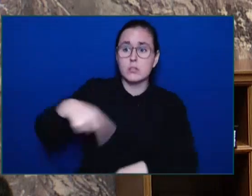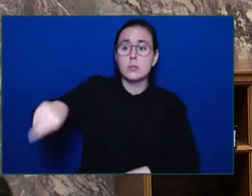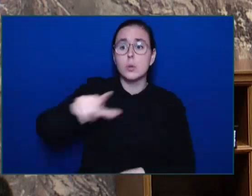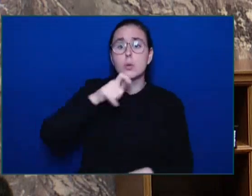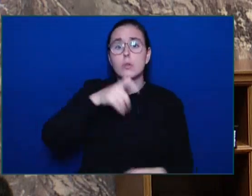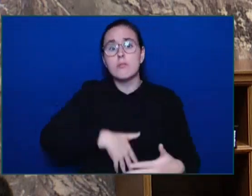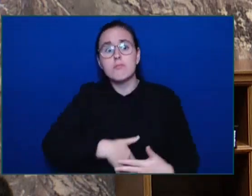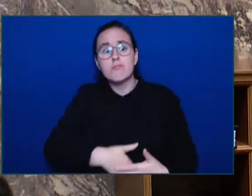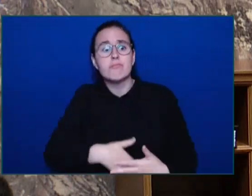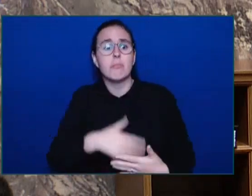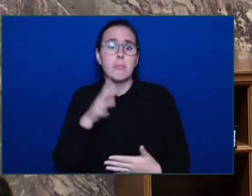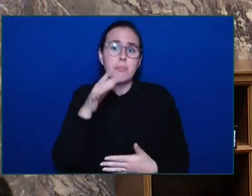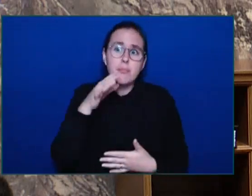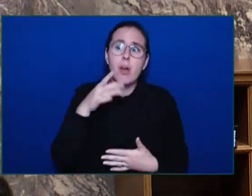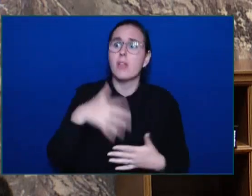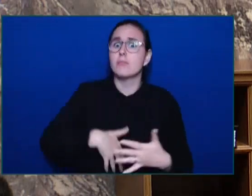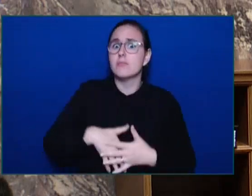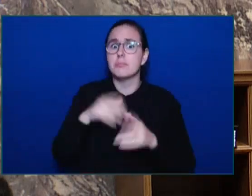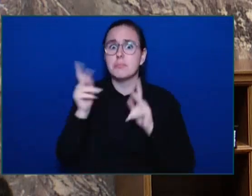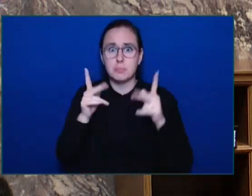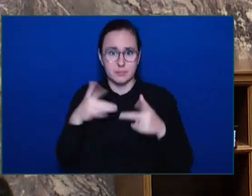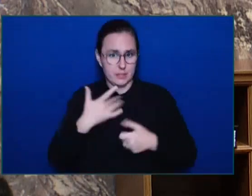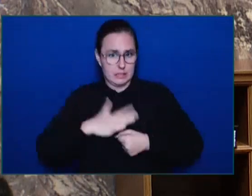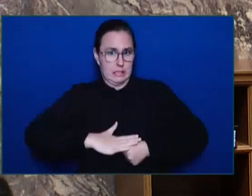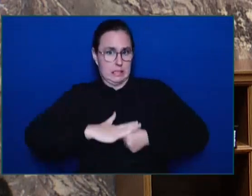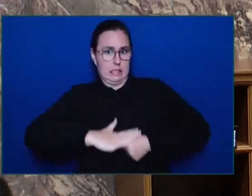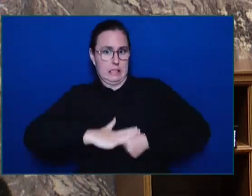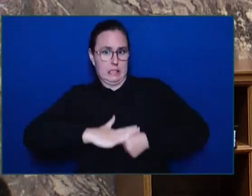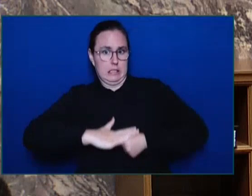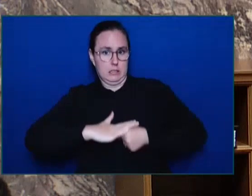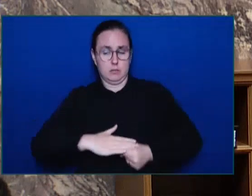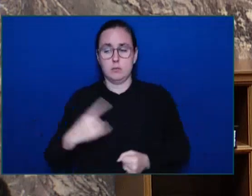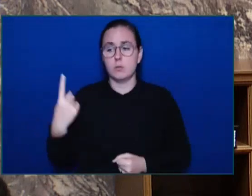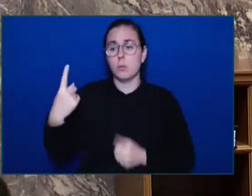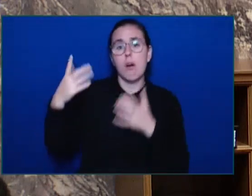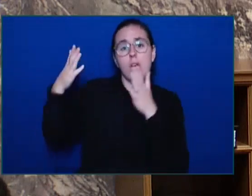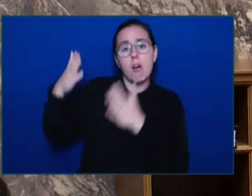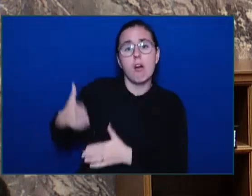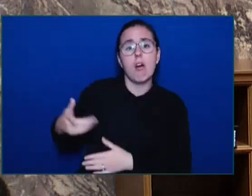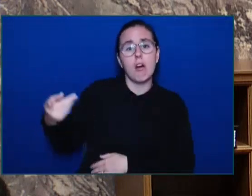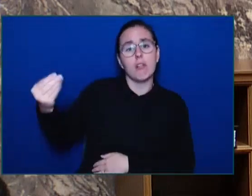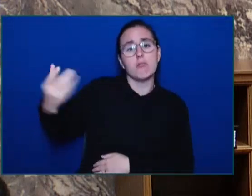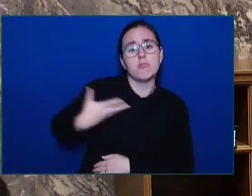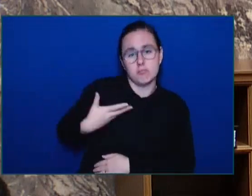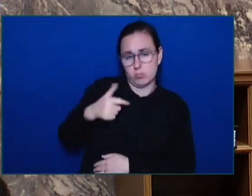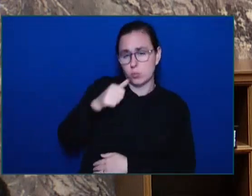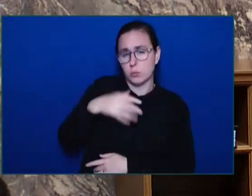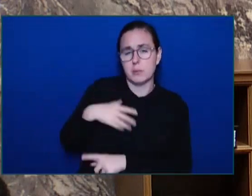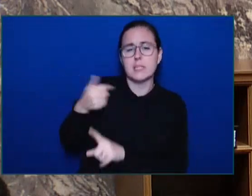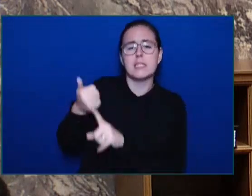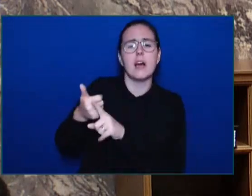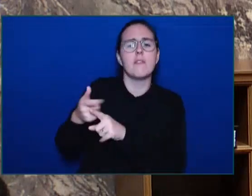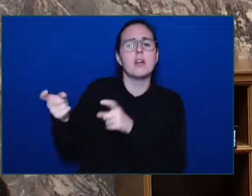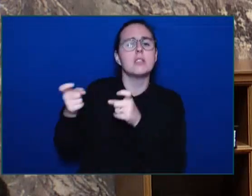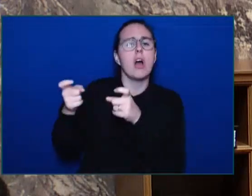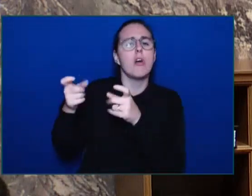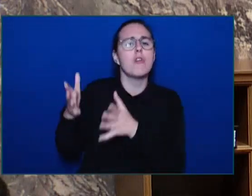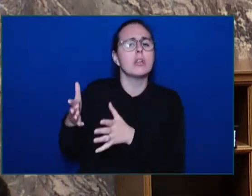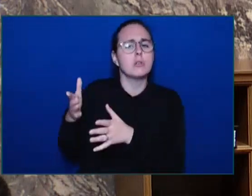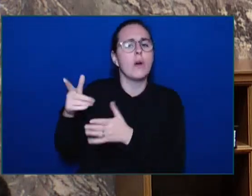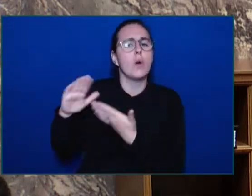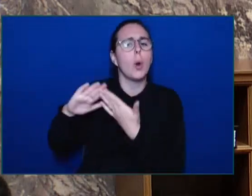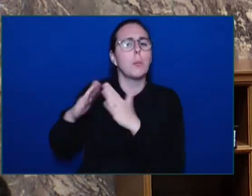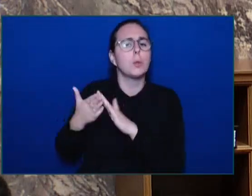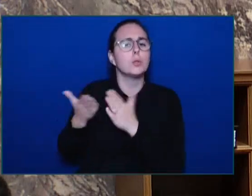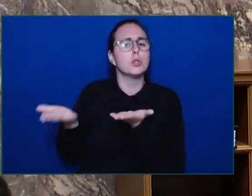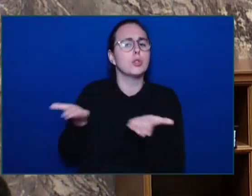Jenna Duclos interacts with many pregnant women in her role as the Director of Community Services at the YMCA in Kamloops. She hears